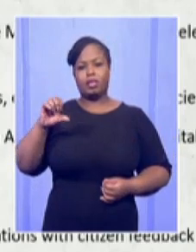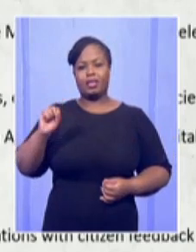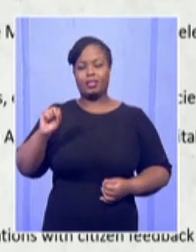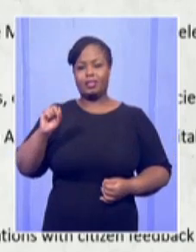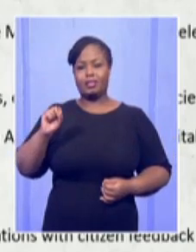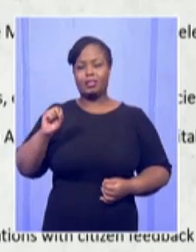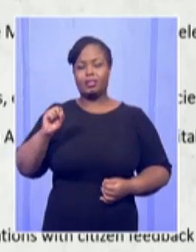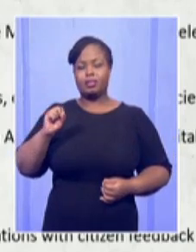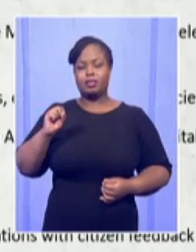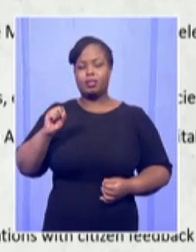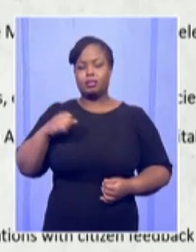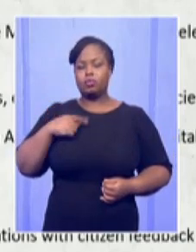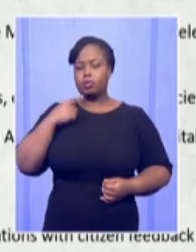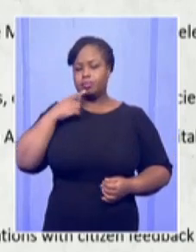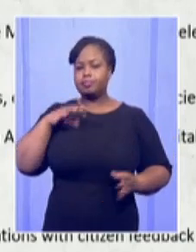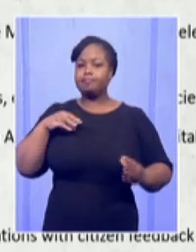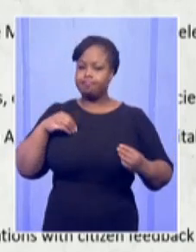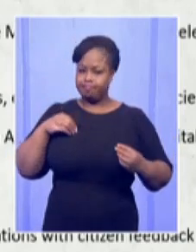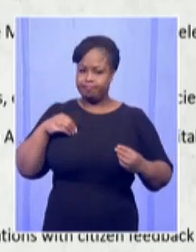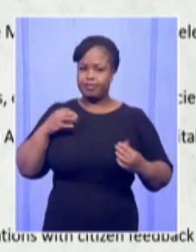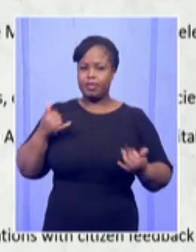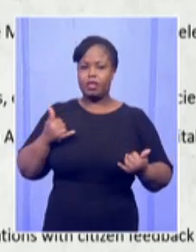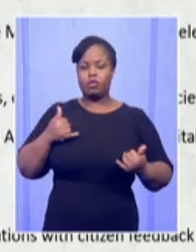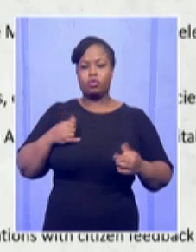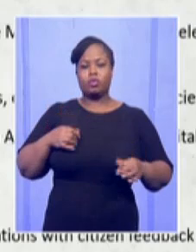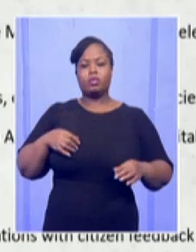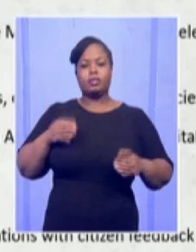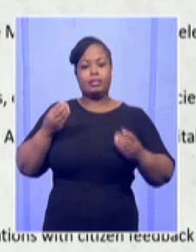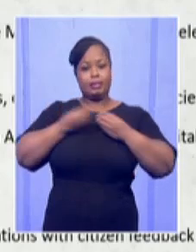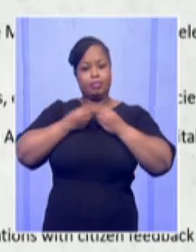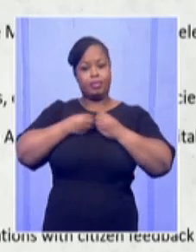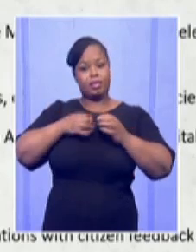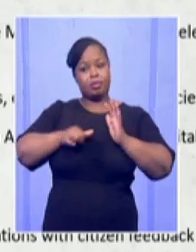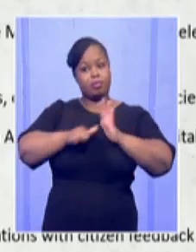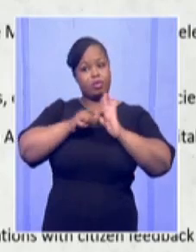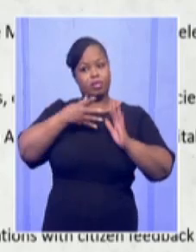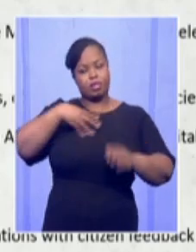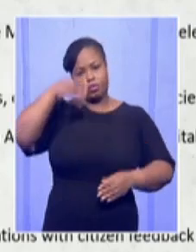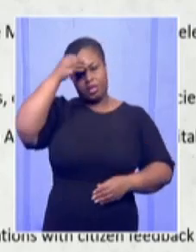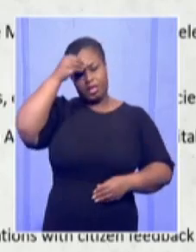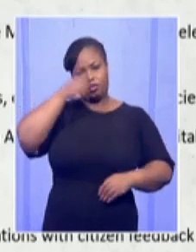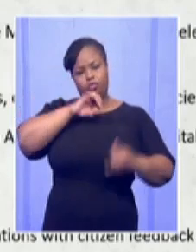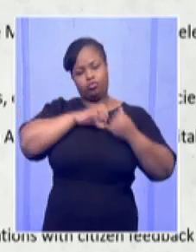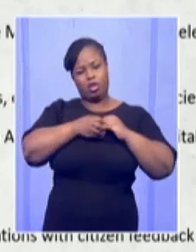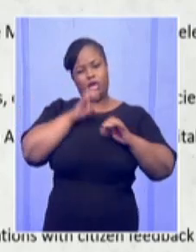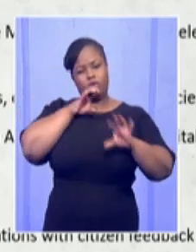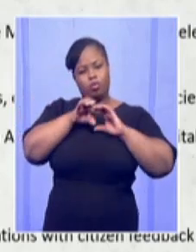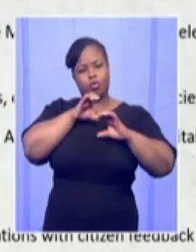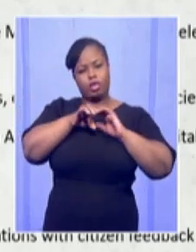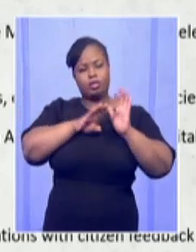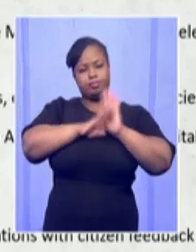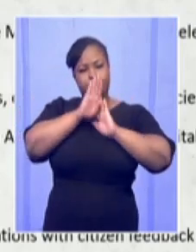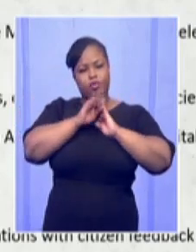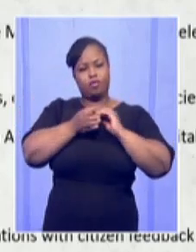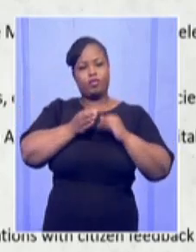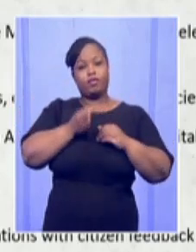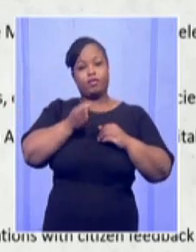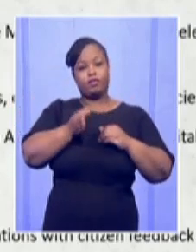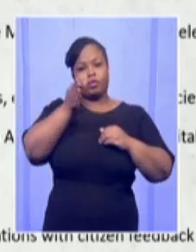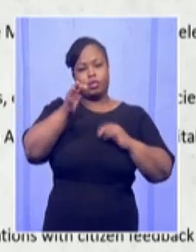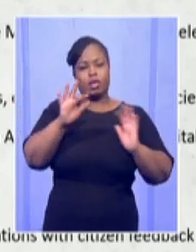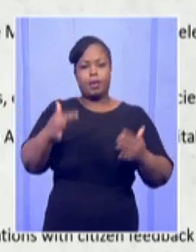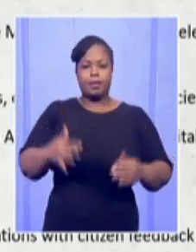that there is a important lessons that can be taken in actually improving government communications going forward. The use